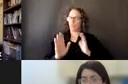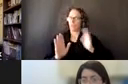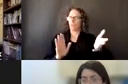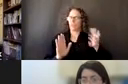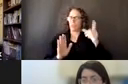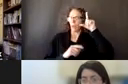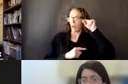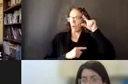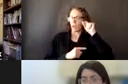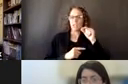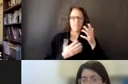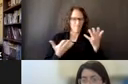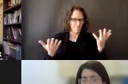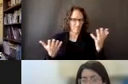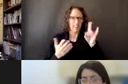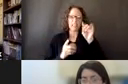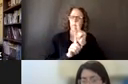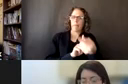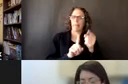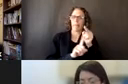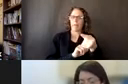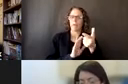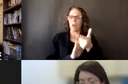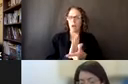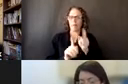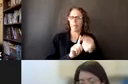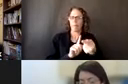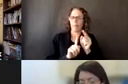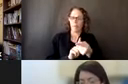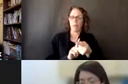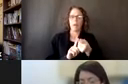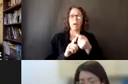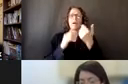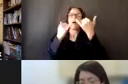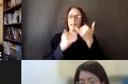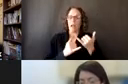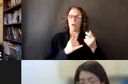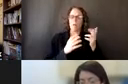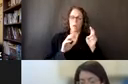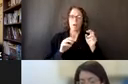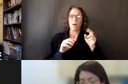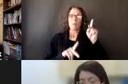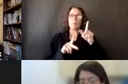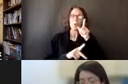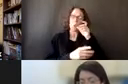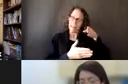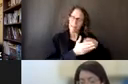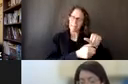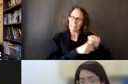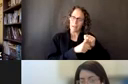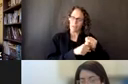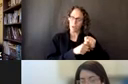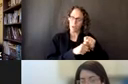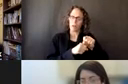finding ways to circumvent. So this continued to brew and create a lot of animosity, to the point that by the time,